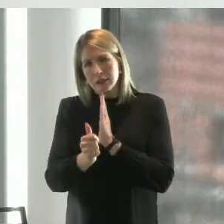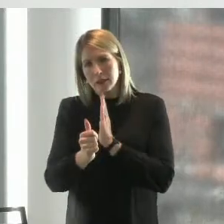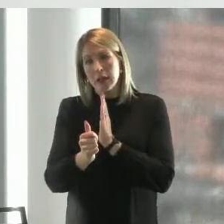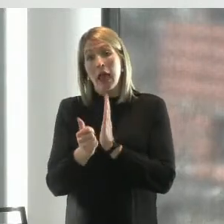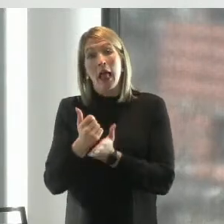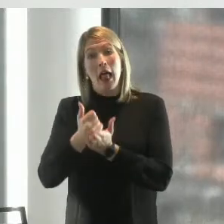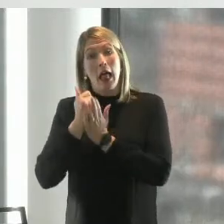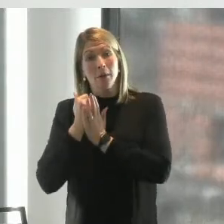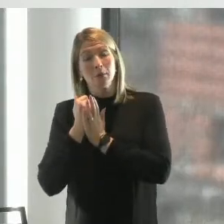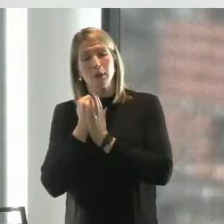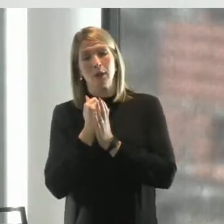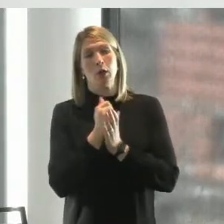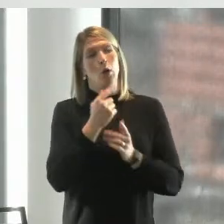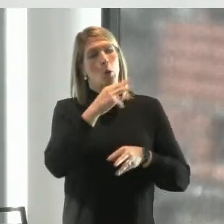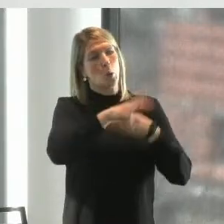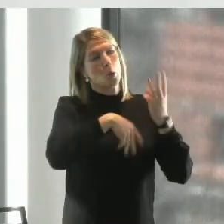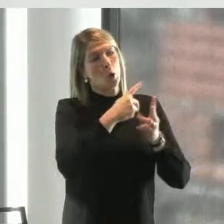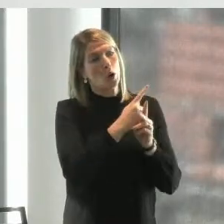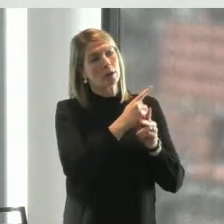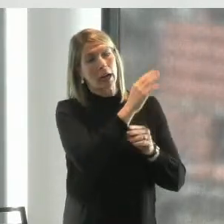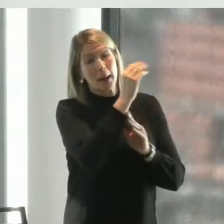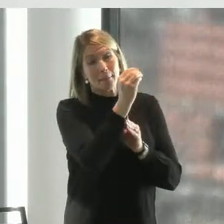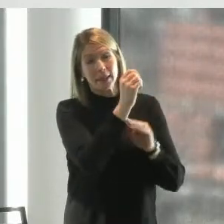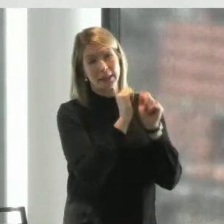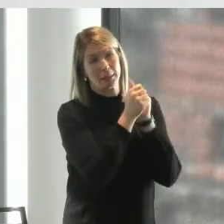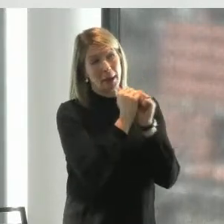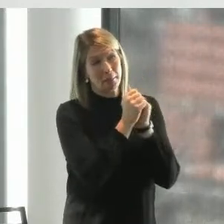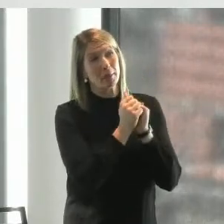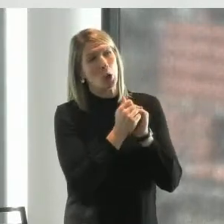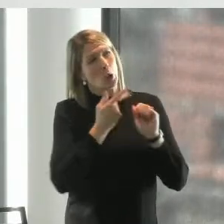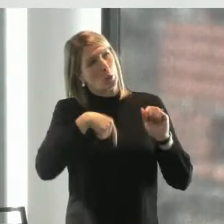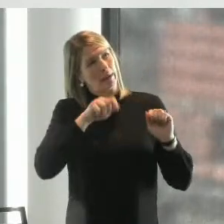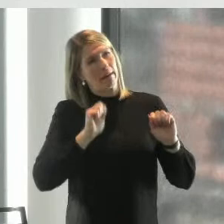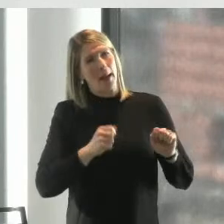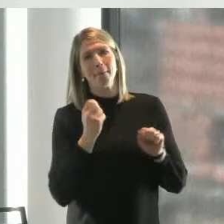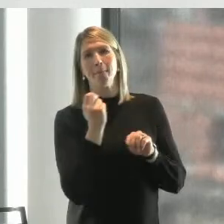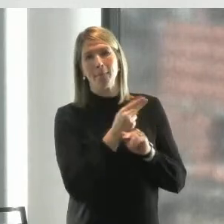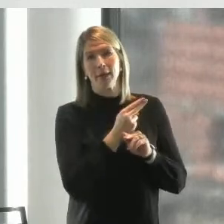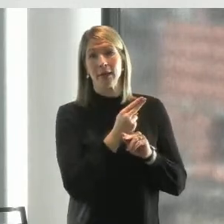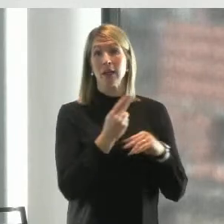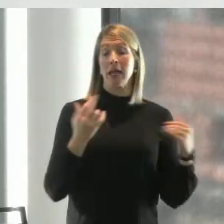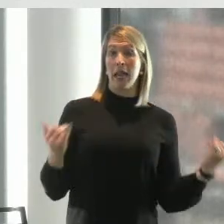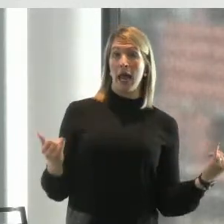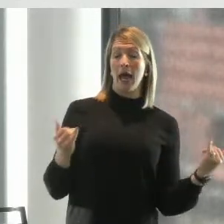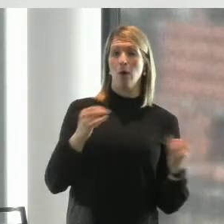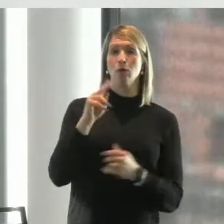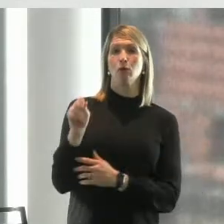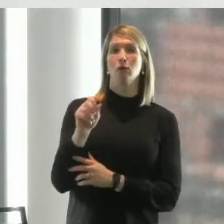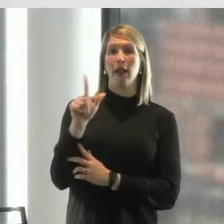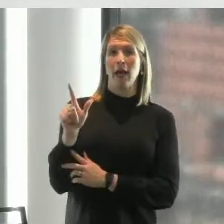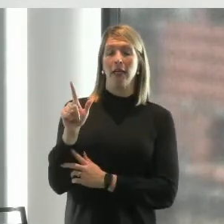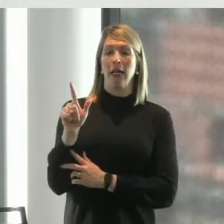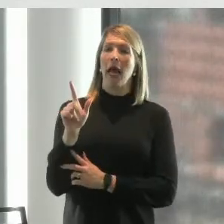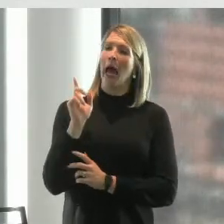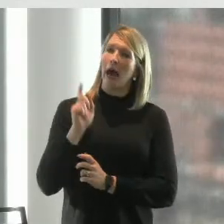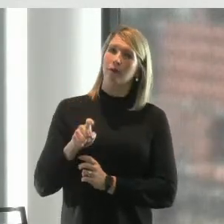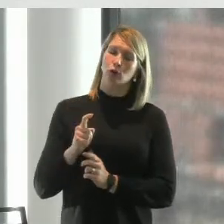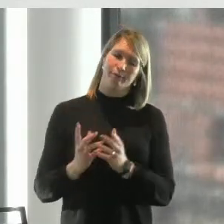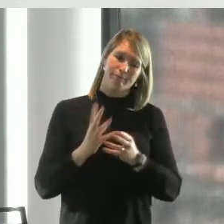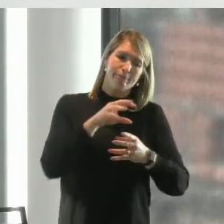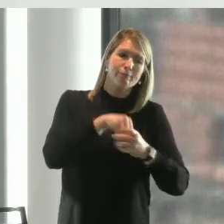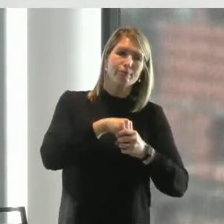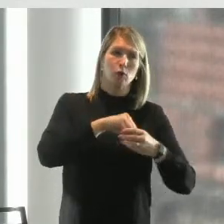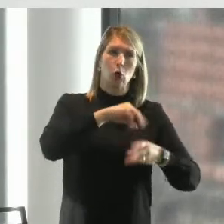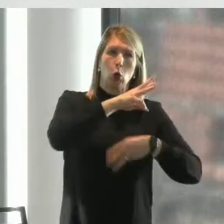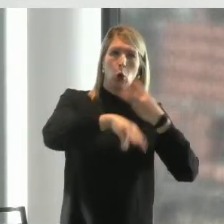learned through this period of disruption is we are in a global marketplace. And Newfoundlanders and Labradorians can deliver their